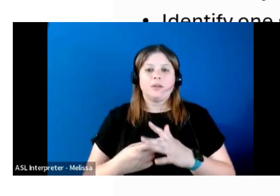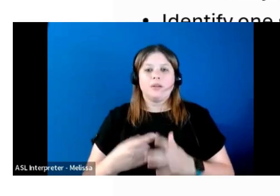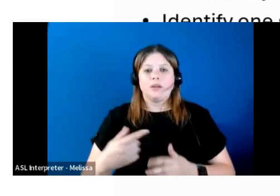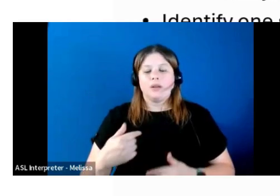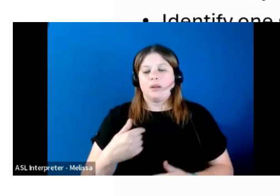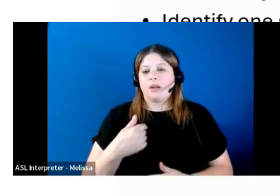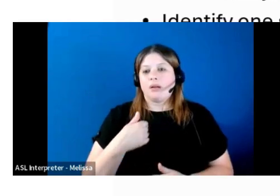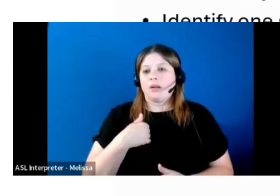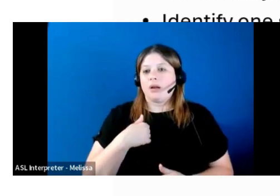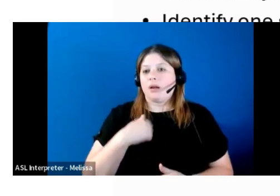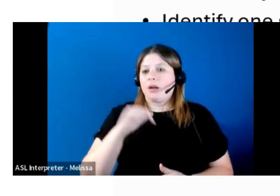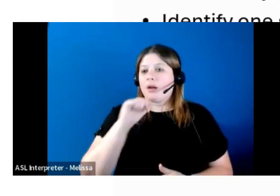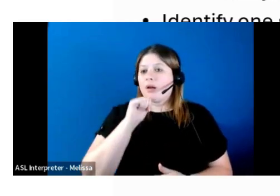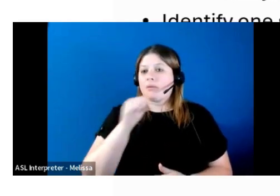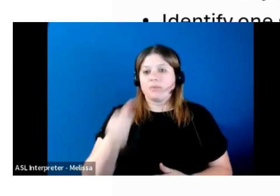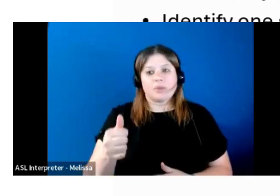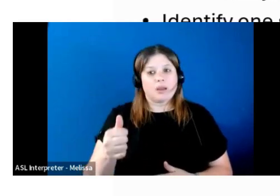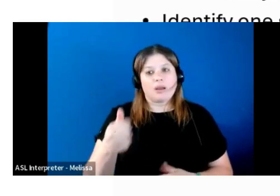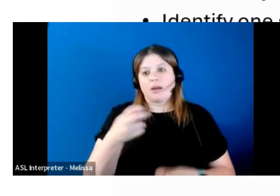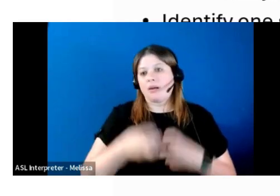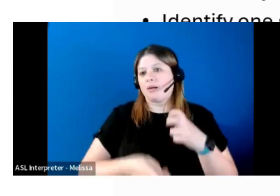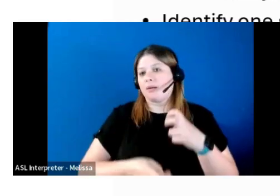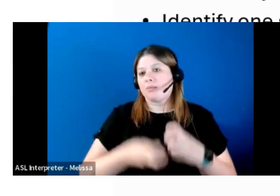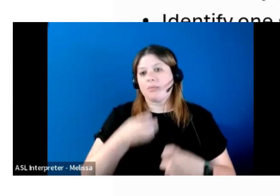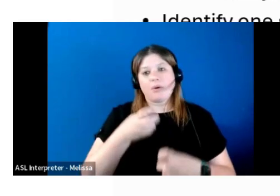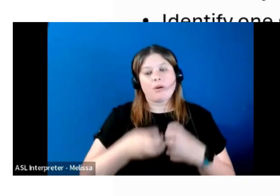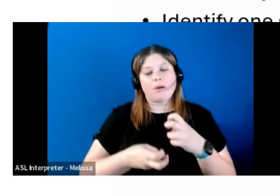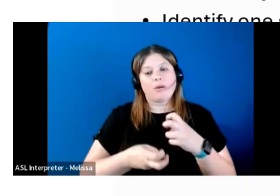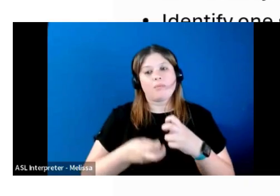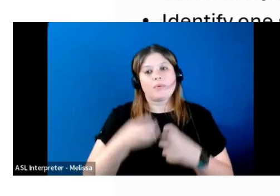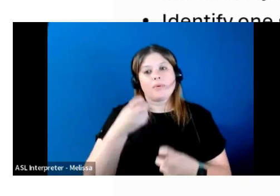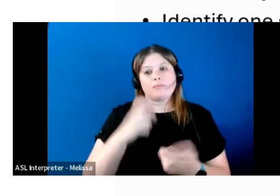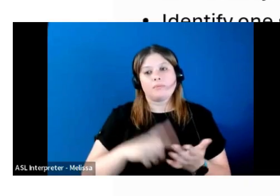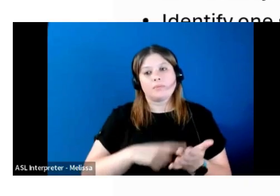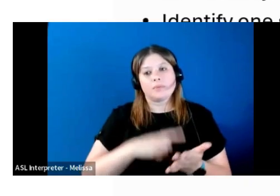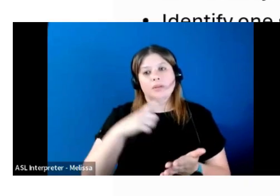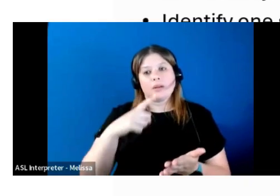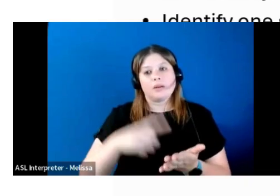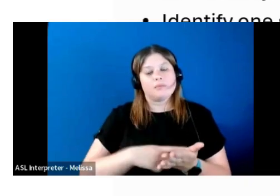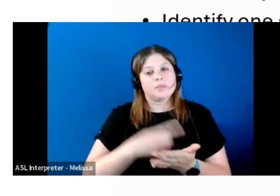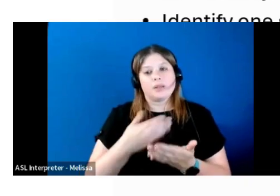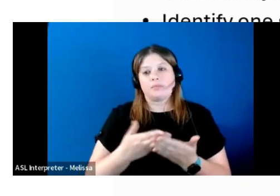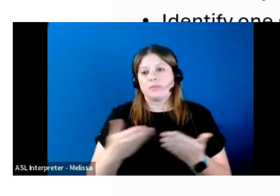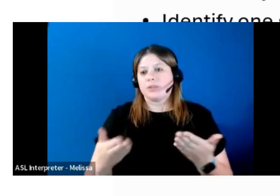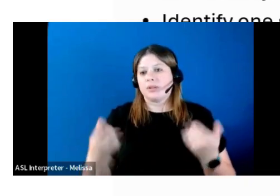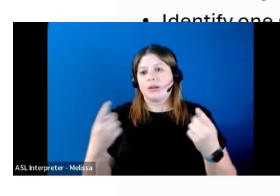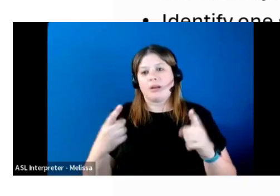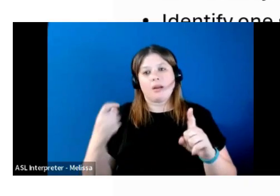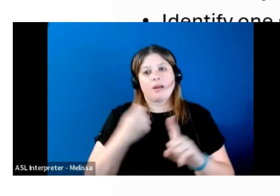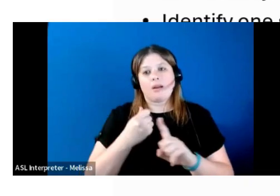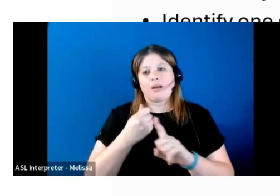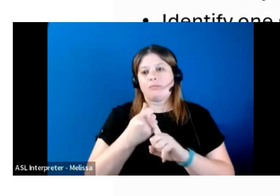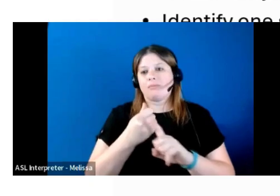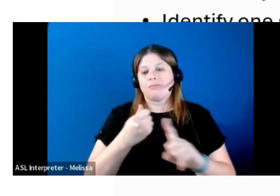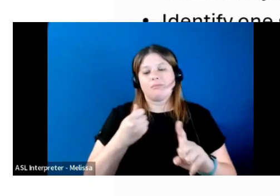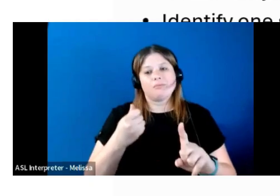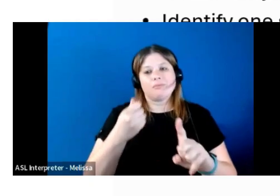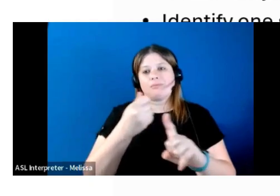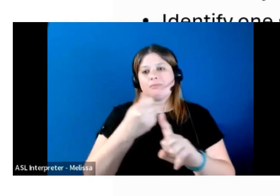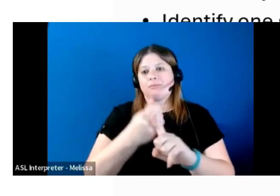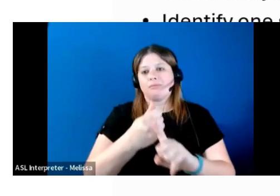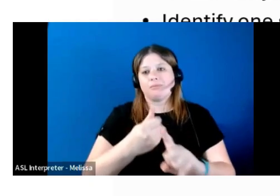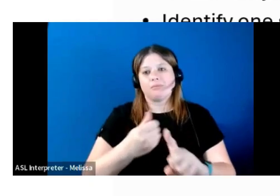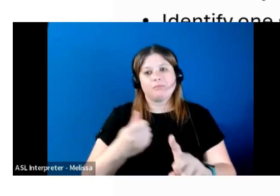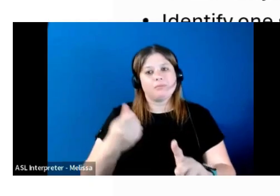I'm not the problem. Sometimes things fall apart.